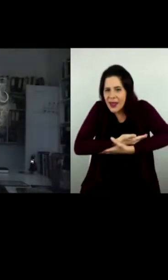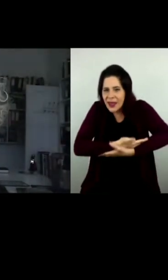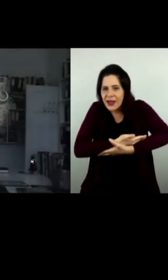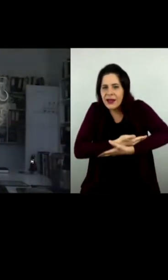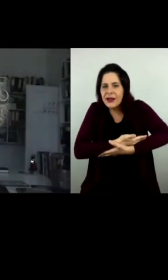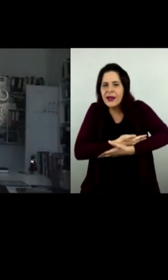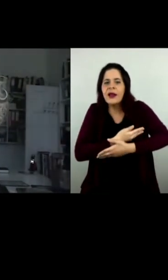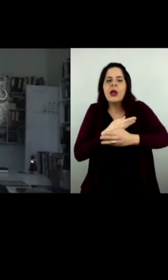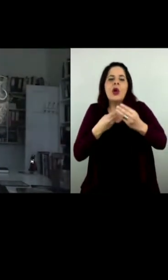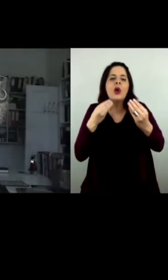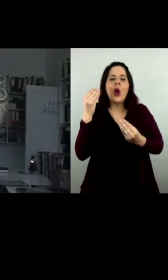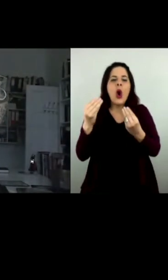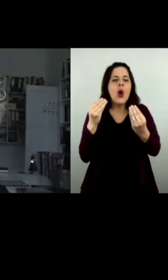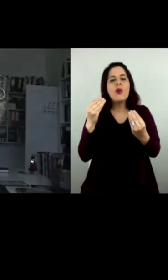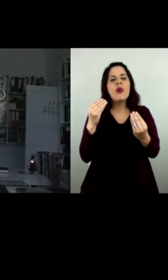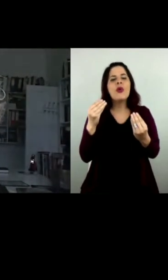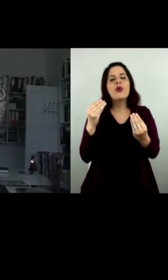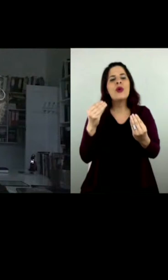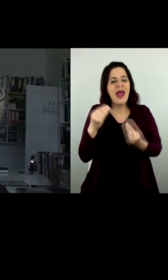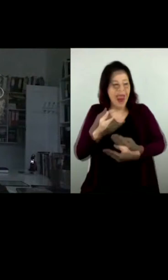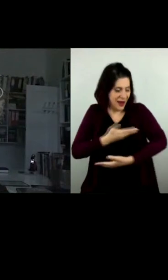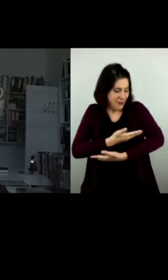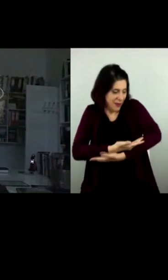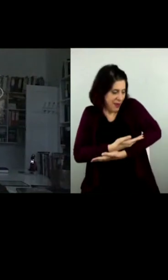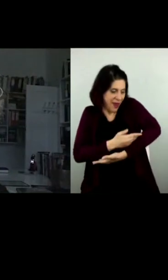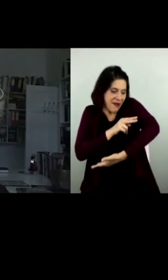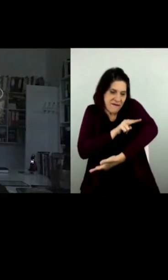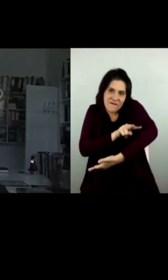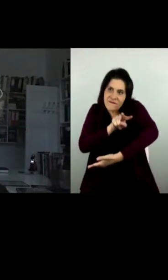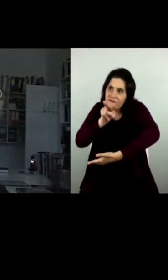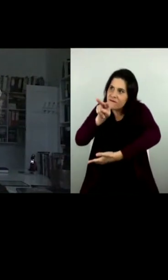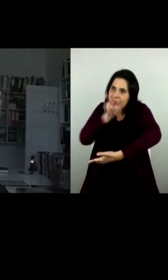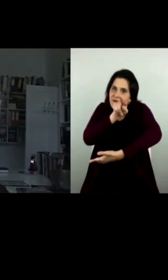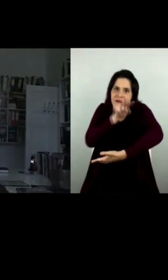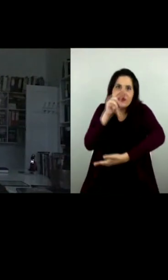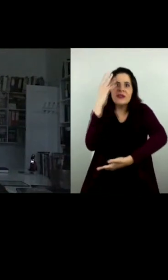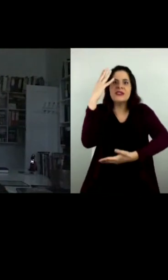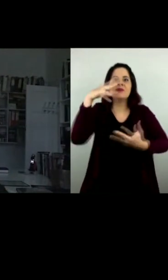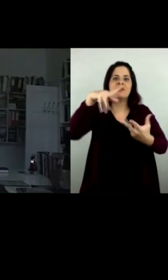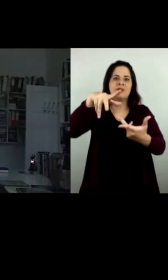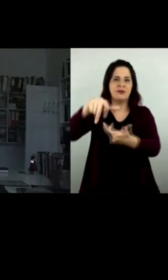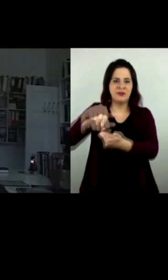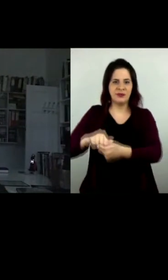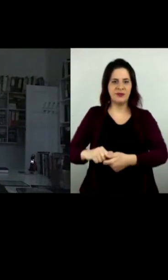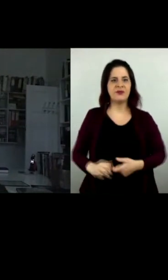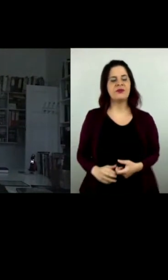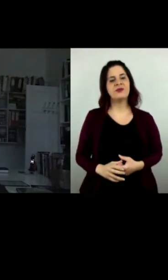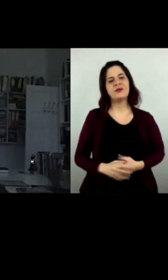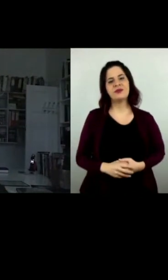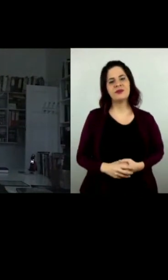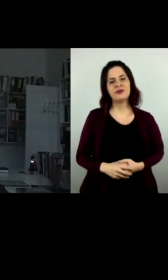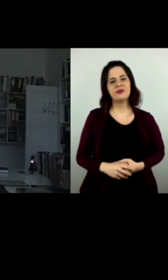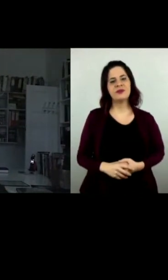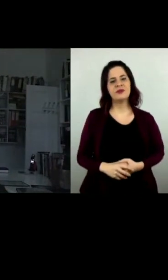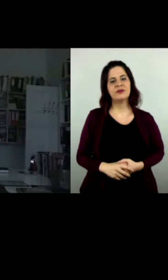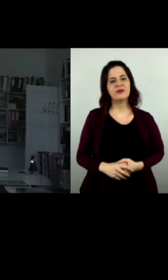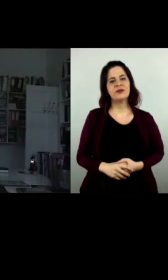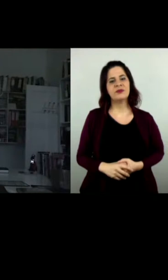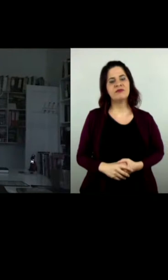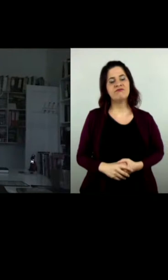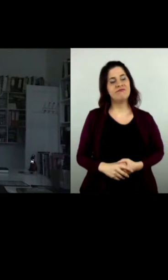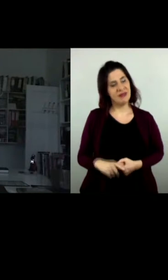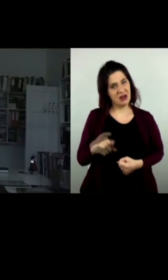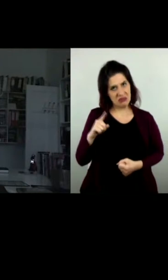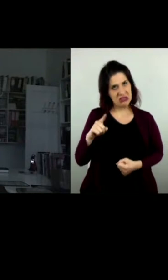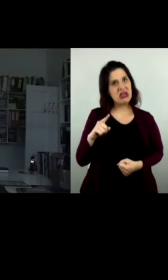how they are watching the world. And it is, you made a